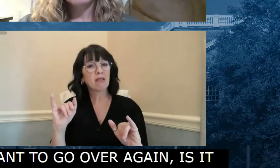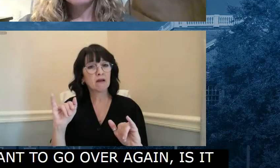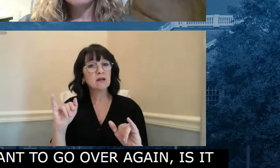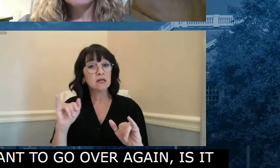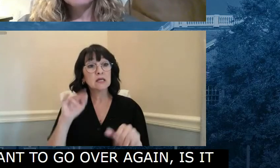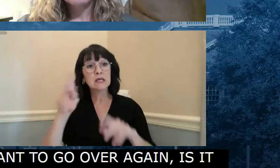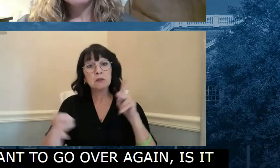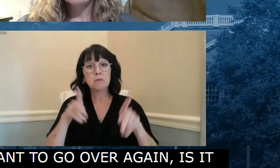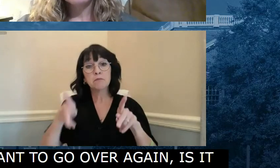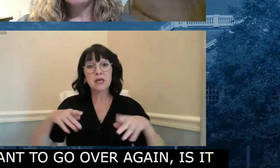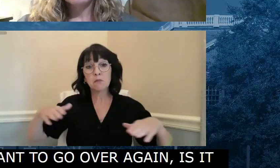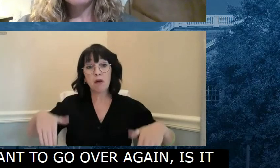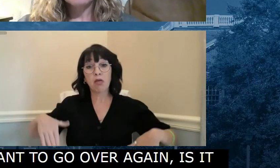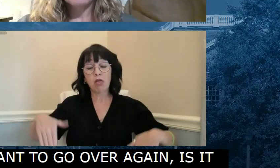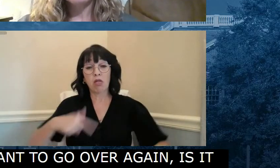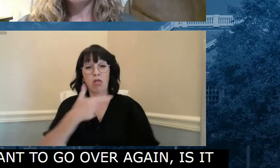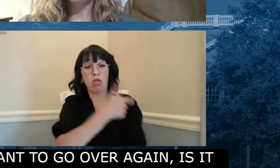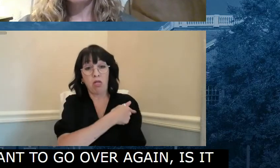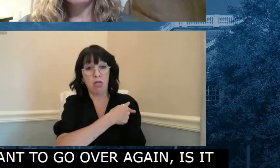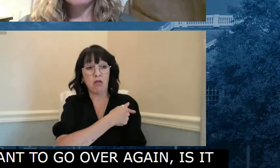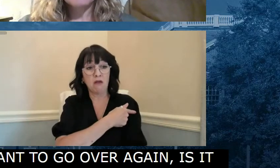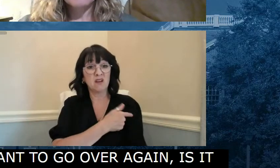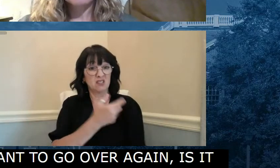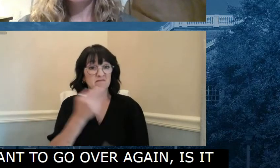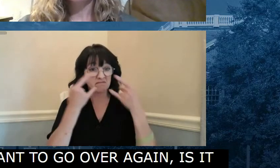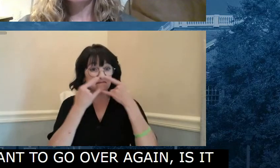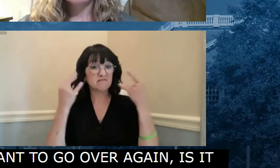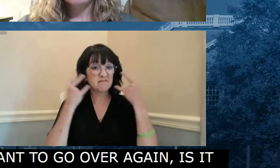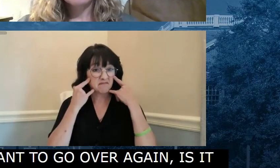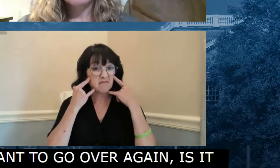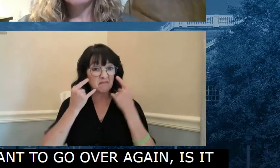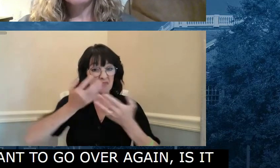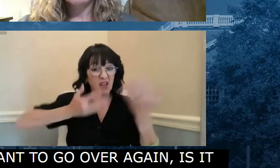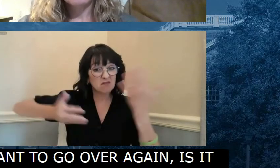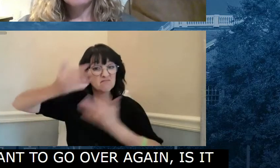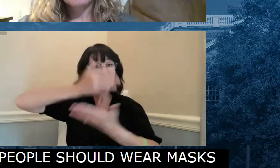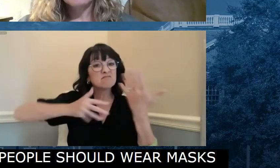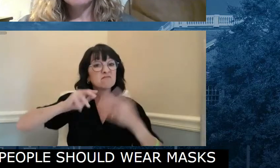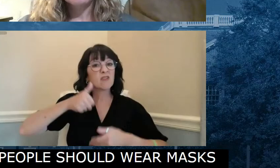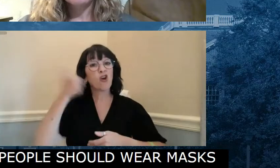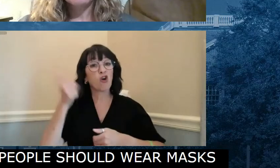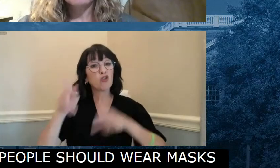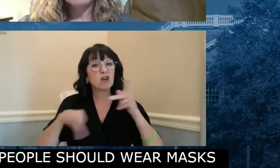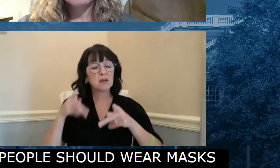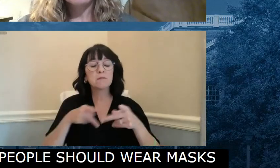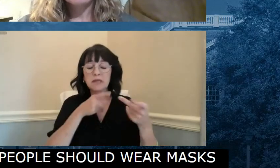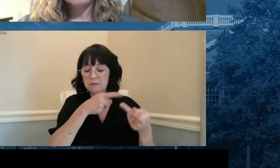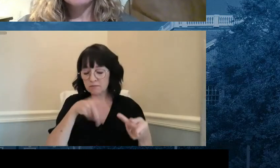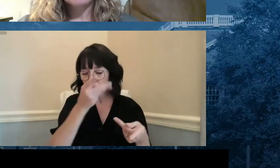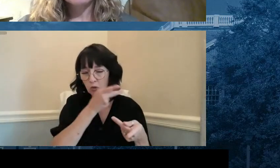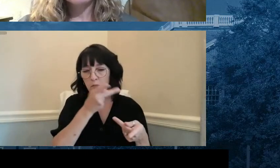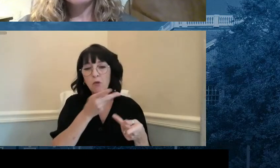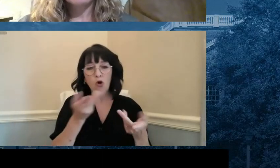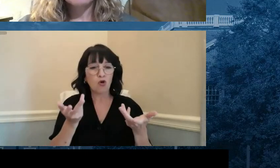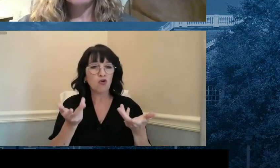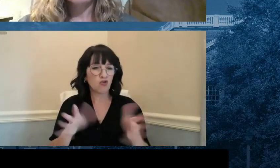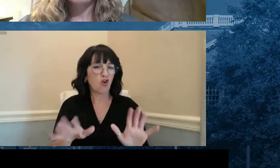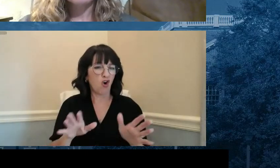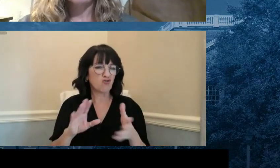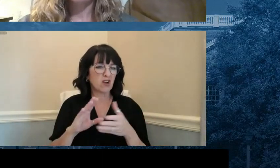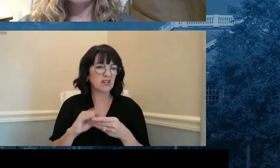unvaccinated people should wear masks when around others? And Governor and Dr. Rattay, maybe you can address that one. So unvaccinated, should they wear masks?